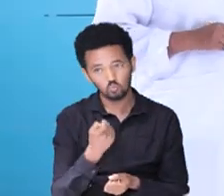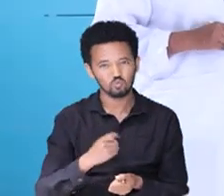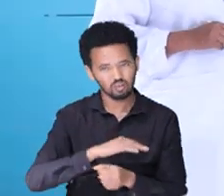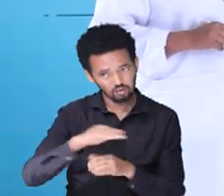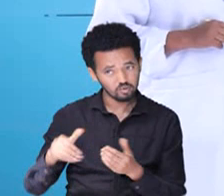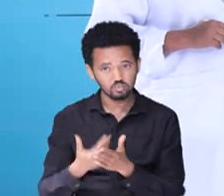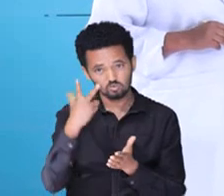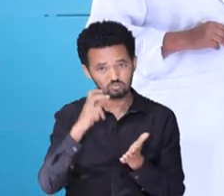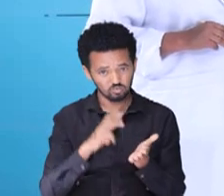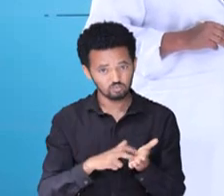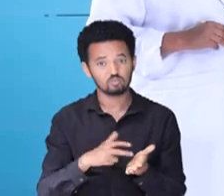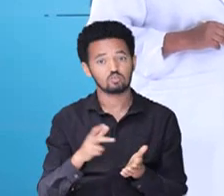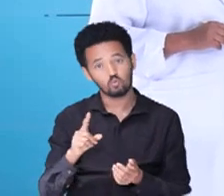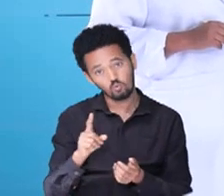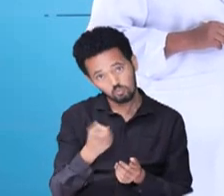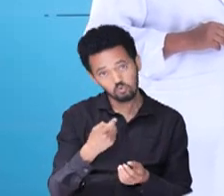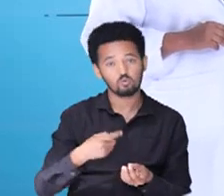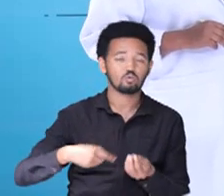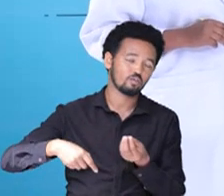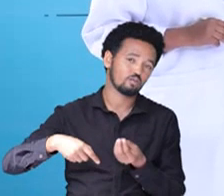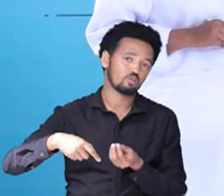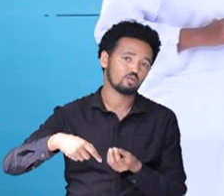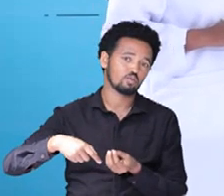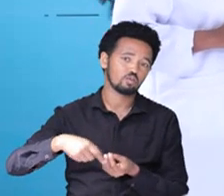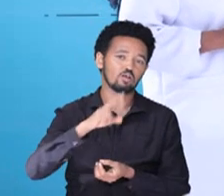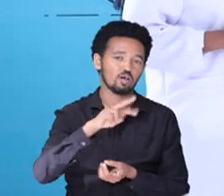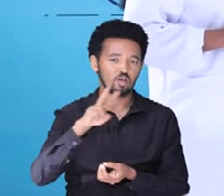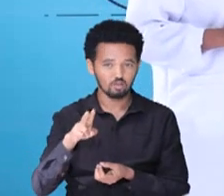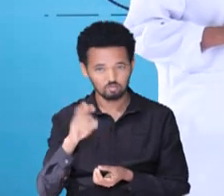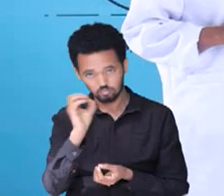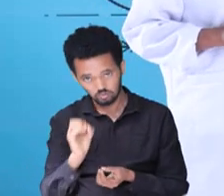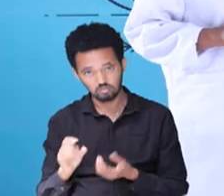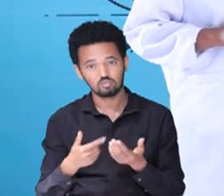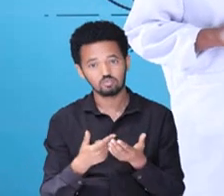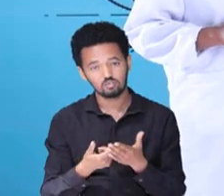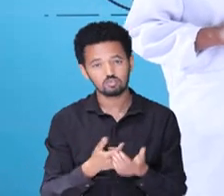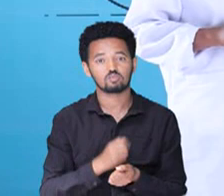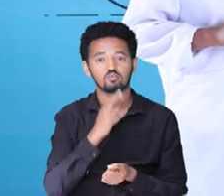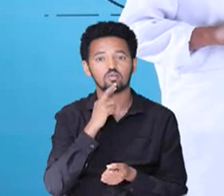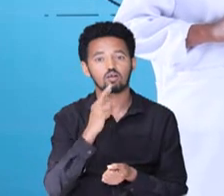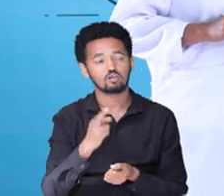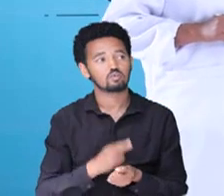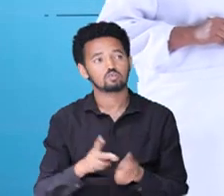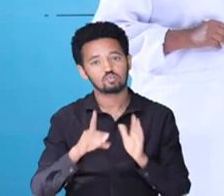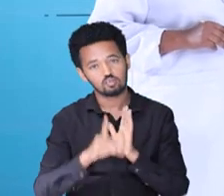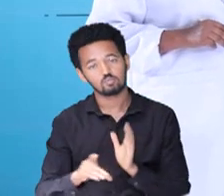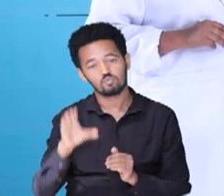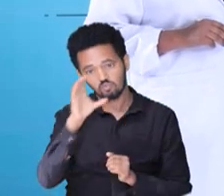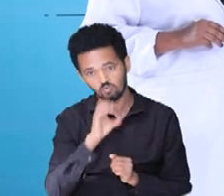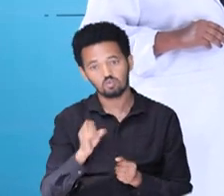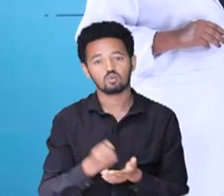above 3,000 species of vegetation. 20% of the species are endemic, found